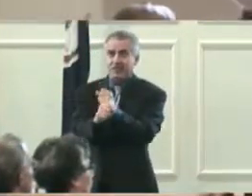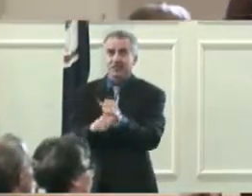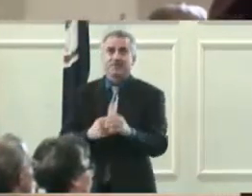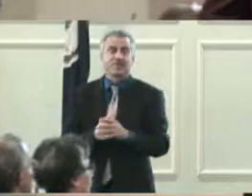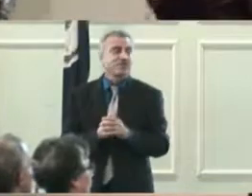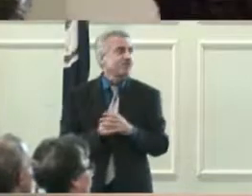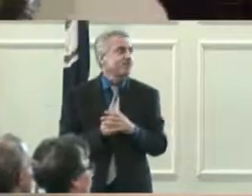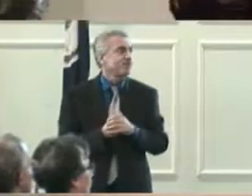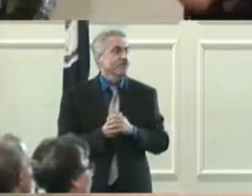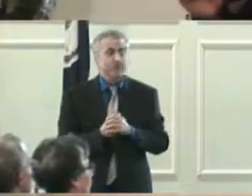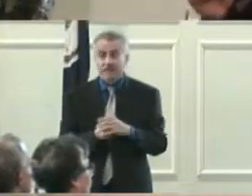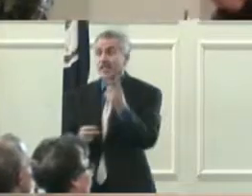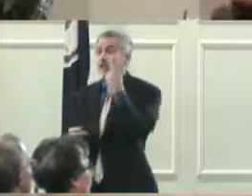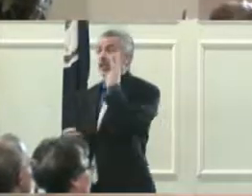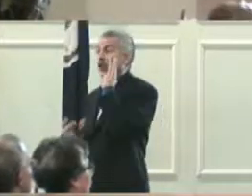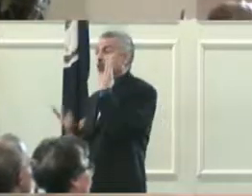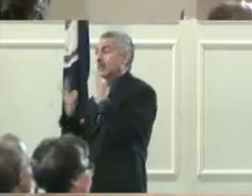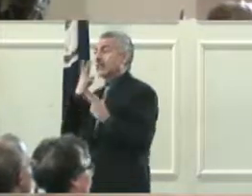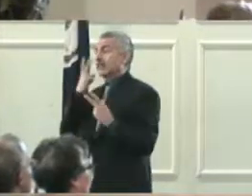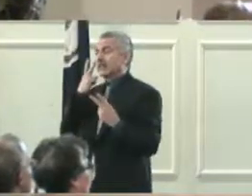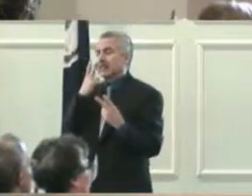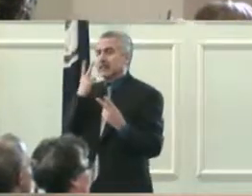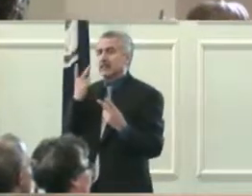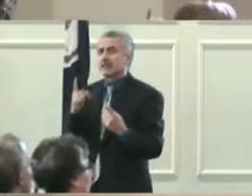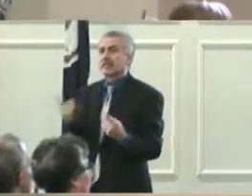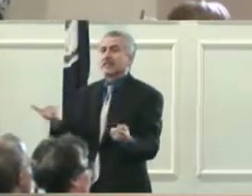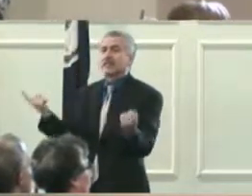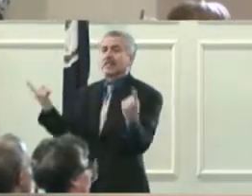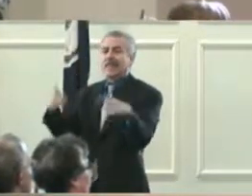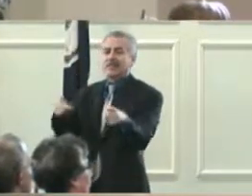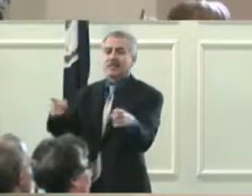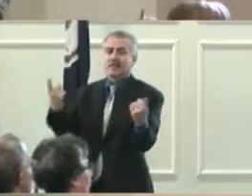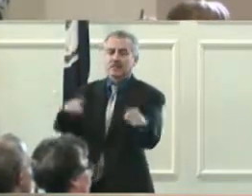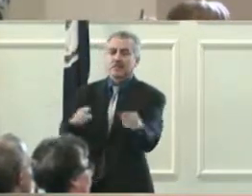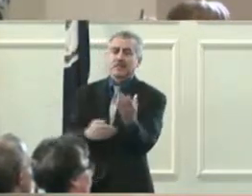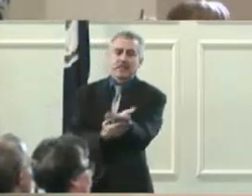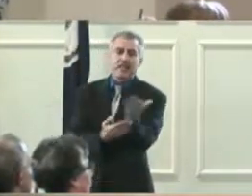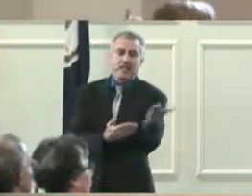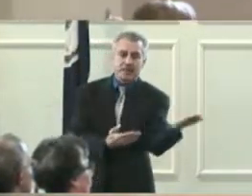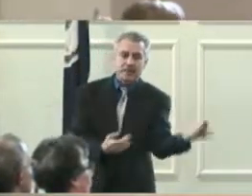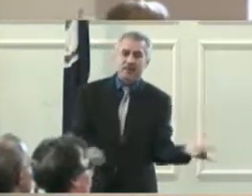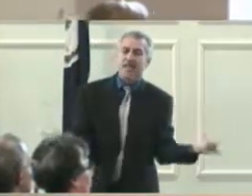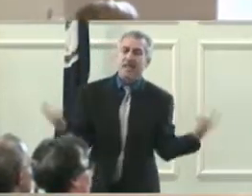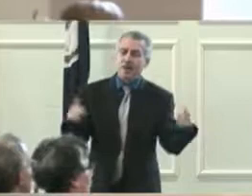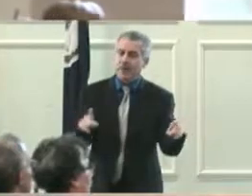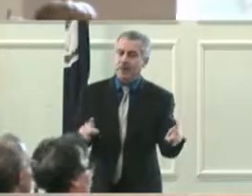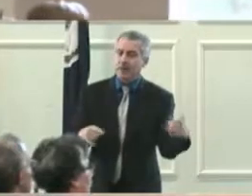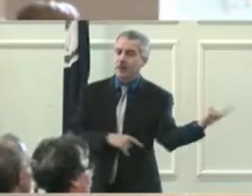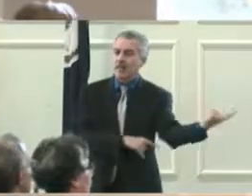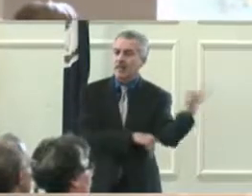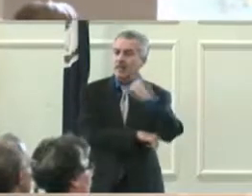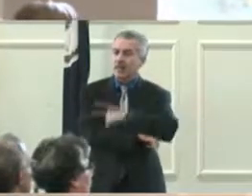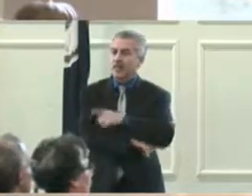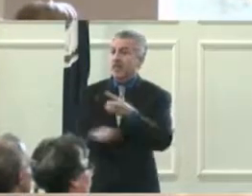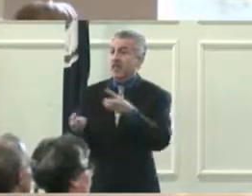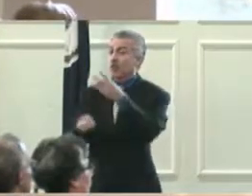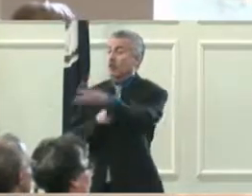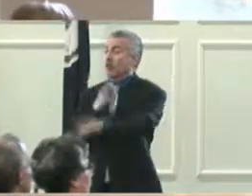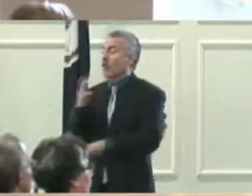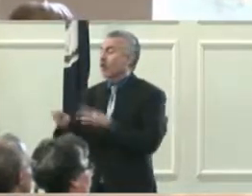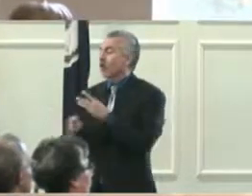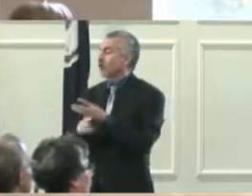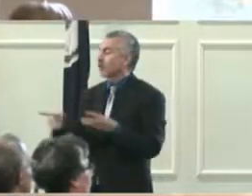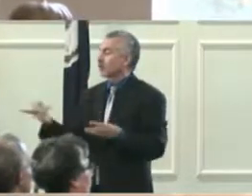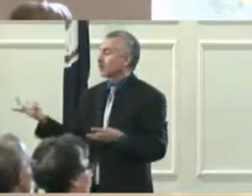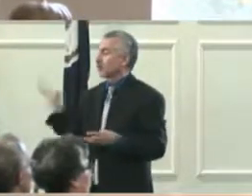All you have to do is look at what the Bible says and compare to what is happening today in the world.